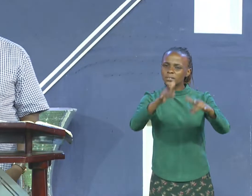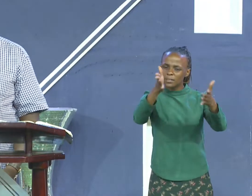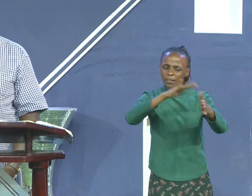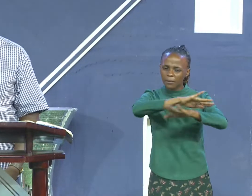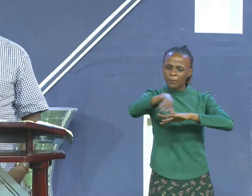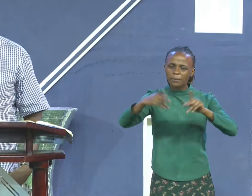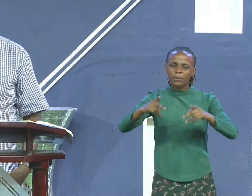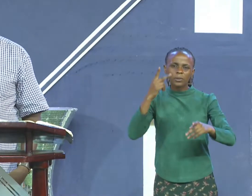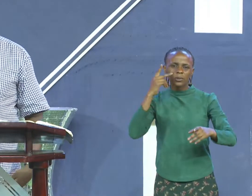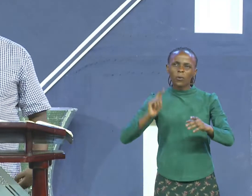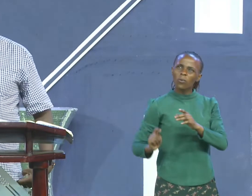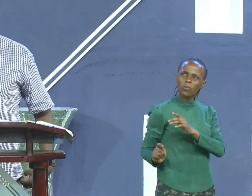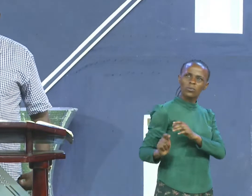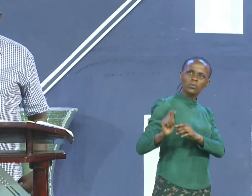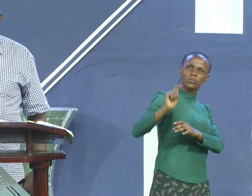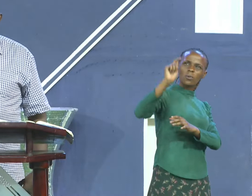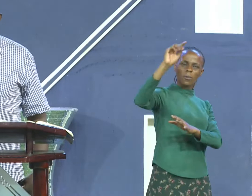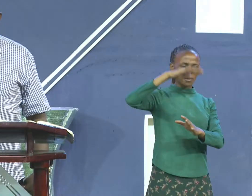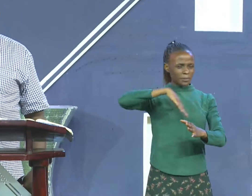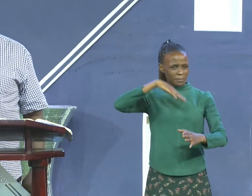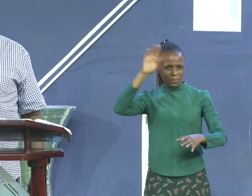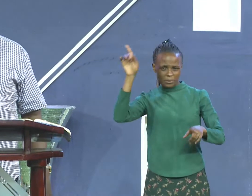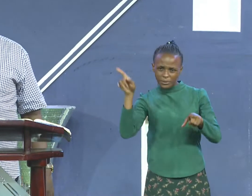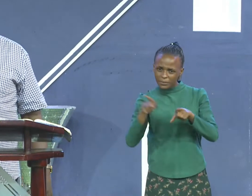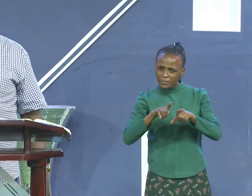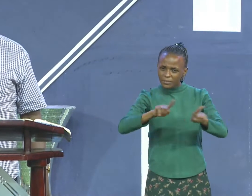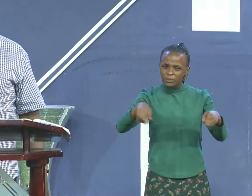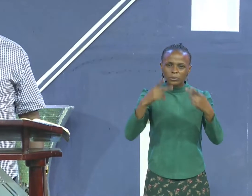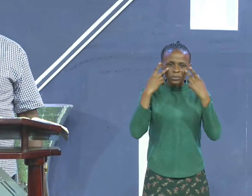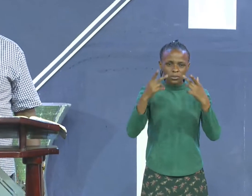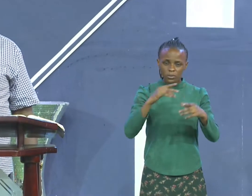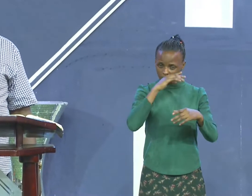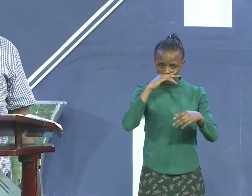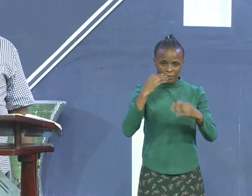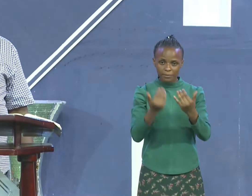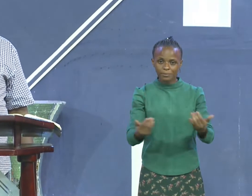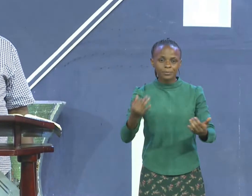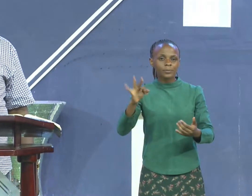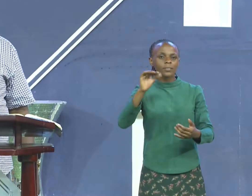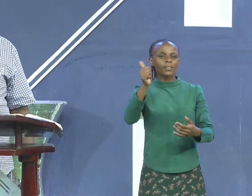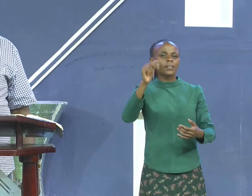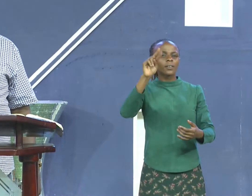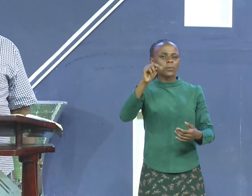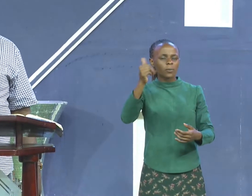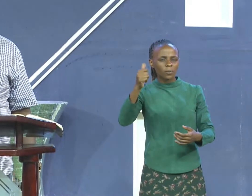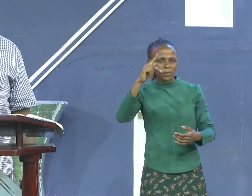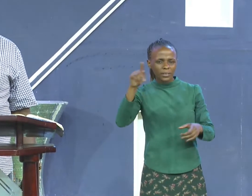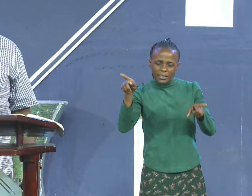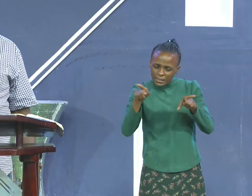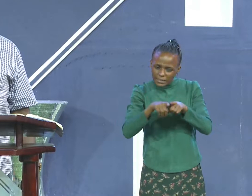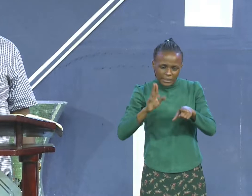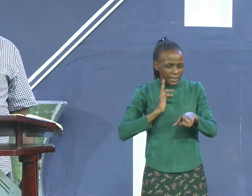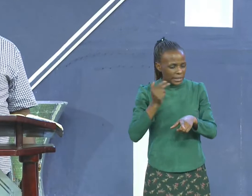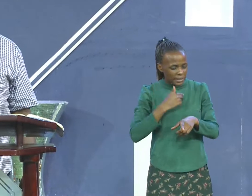omwo basajja bawanvu nnyo. Era twalabayo Abaneferi, abaana ba Anaki abaava ku Baneferi, naffe ne